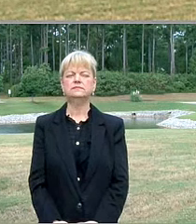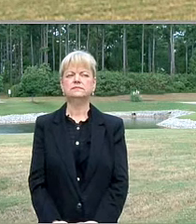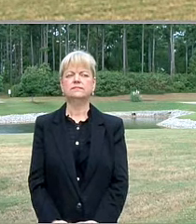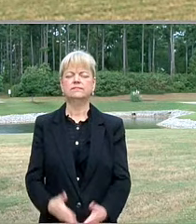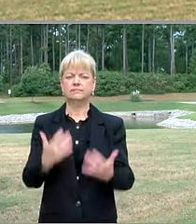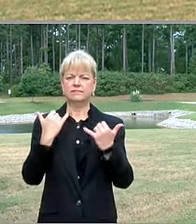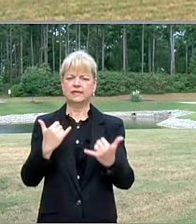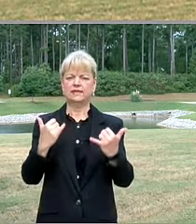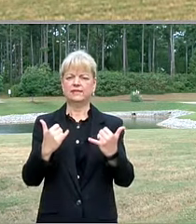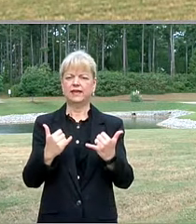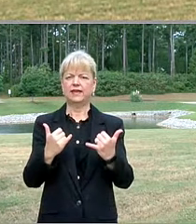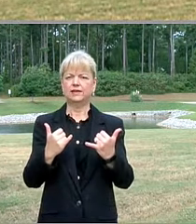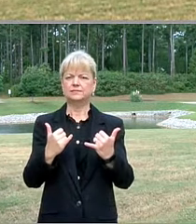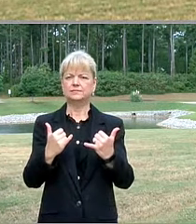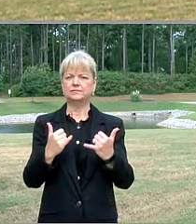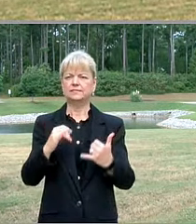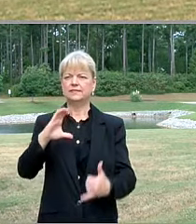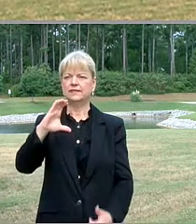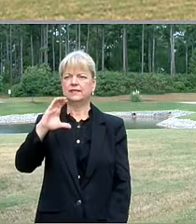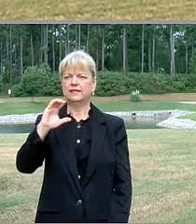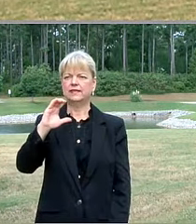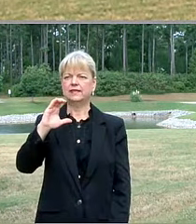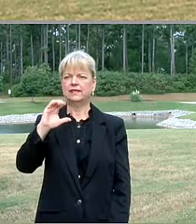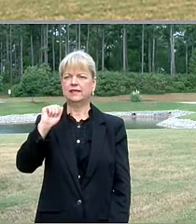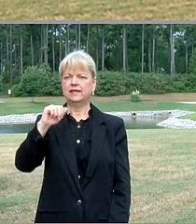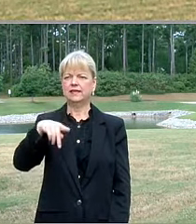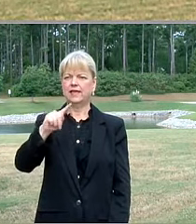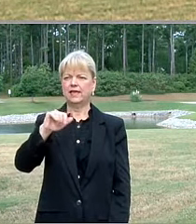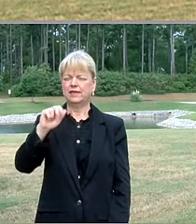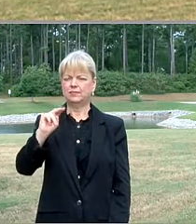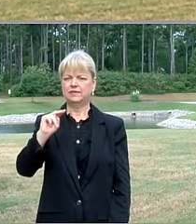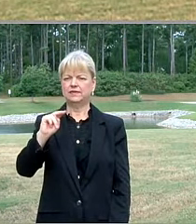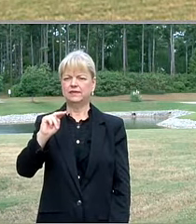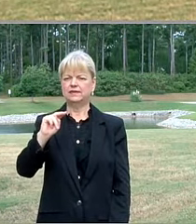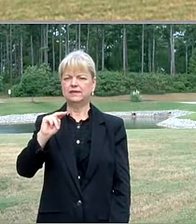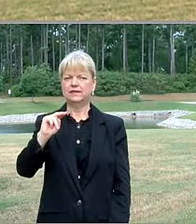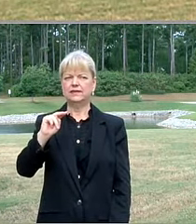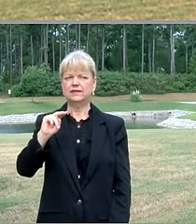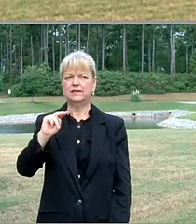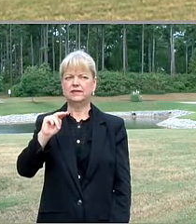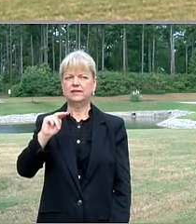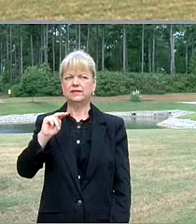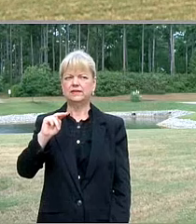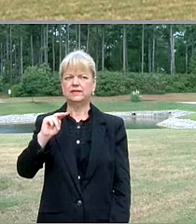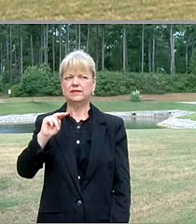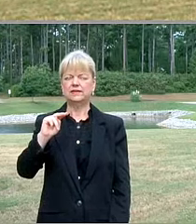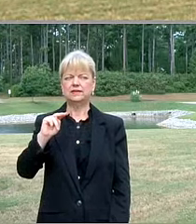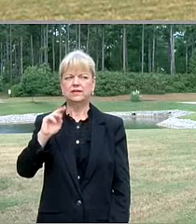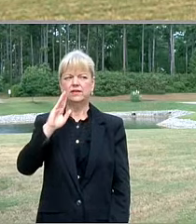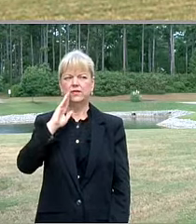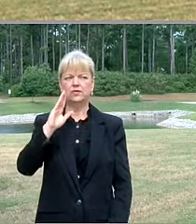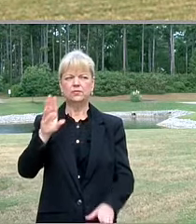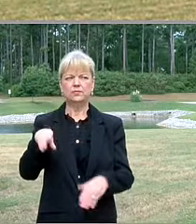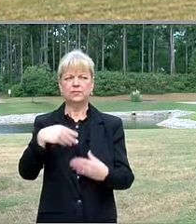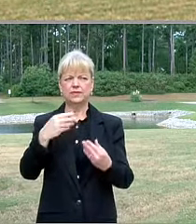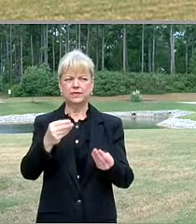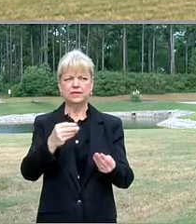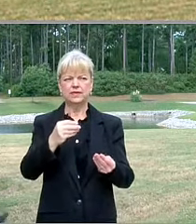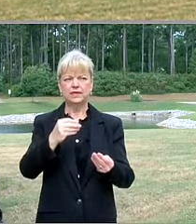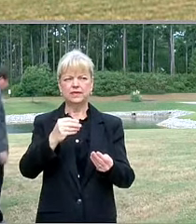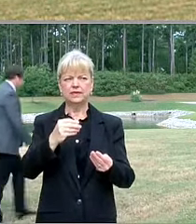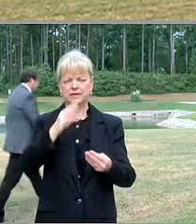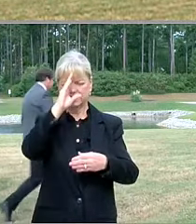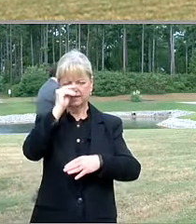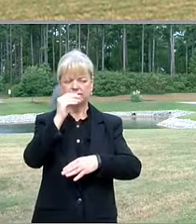At this time, Captain Ryan Kanotbikoff will present Brigadier General Pepper's spouse, Kristen,